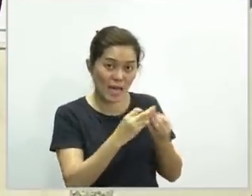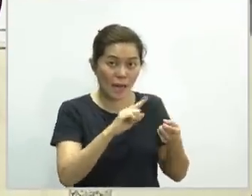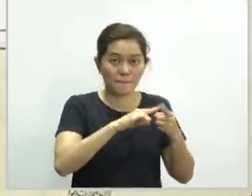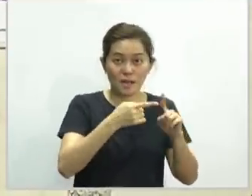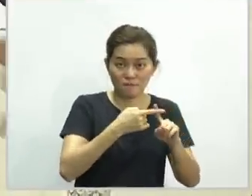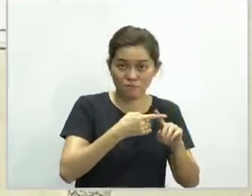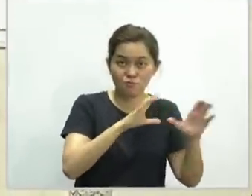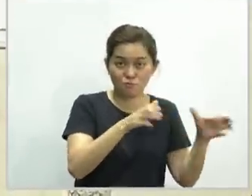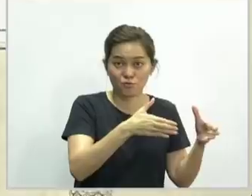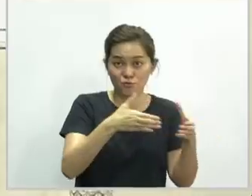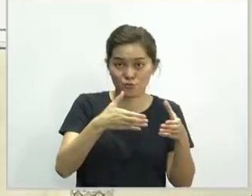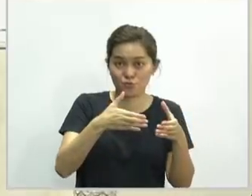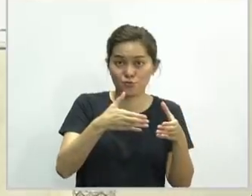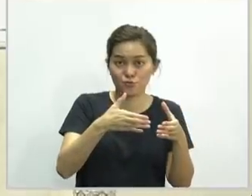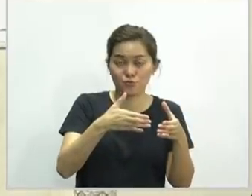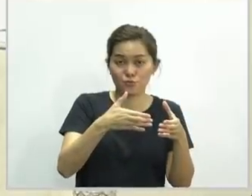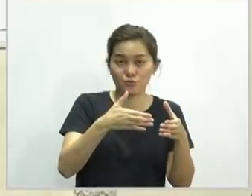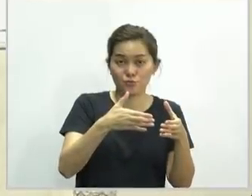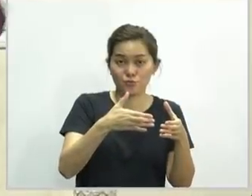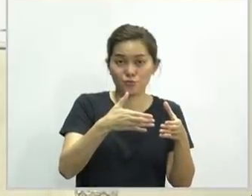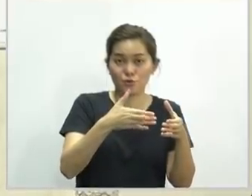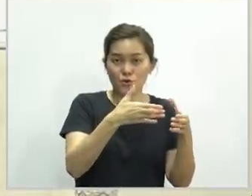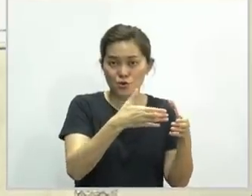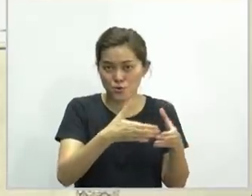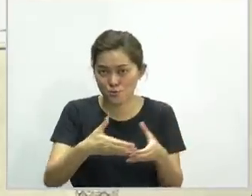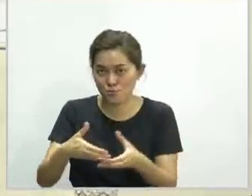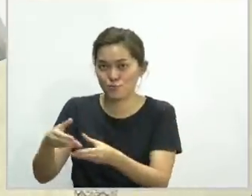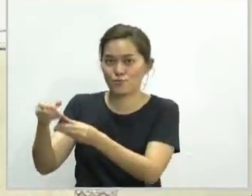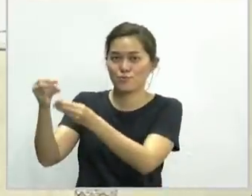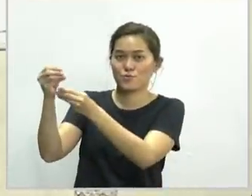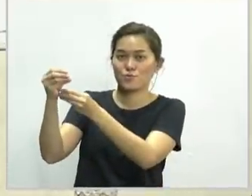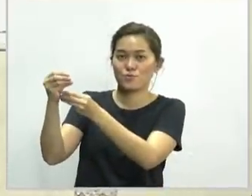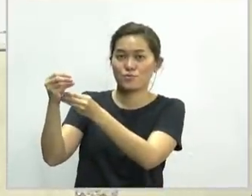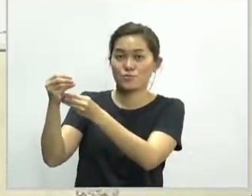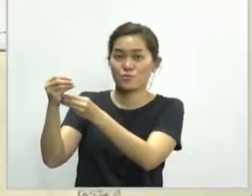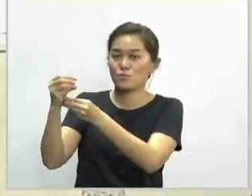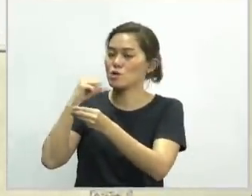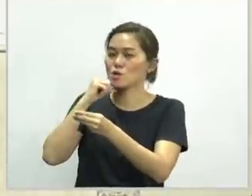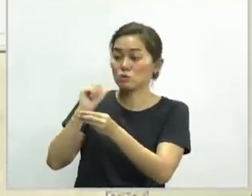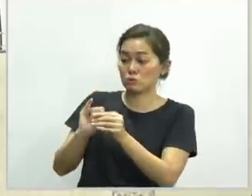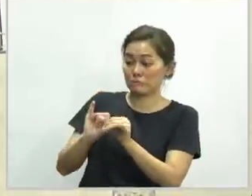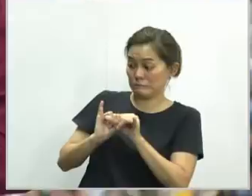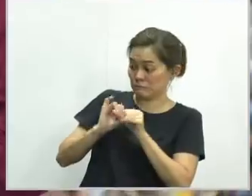friends, you can just go off. We won't keep you long.